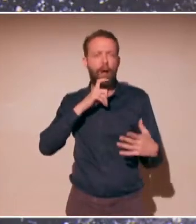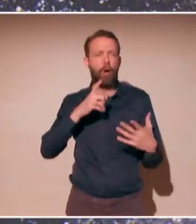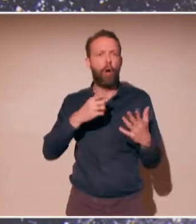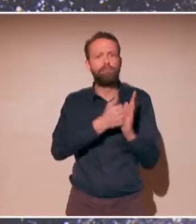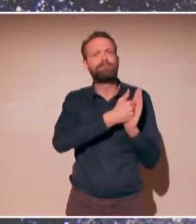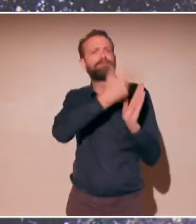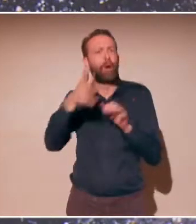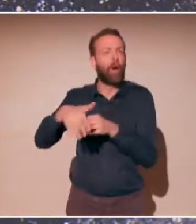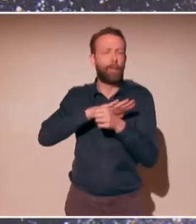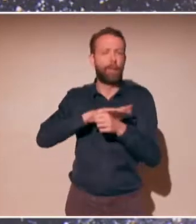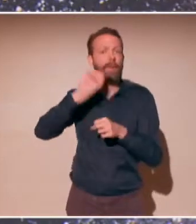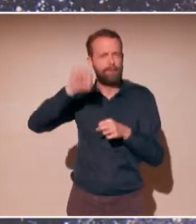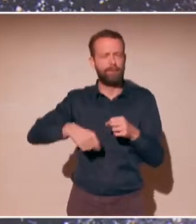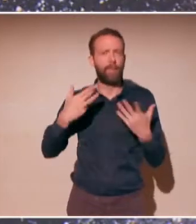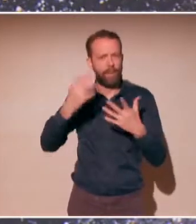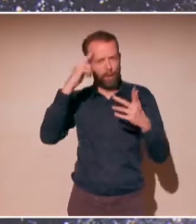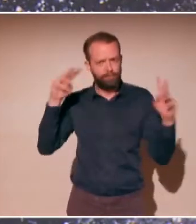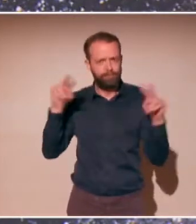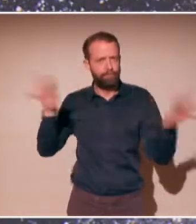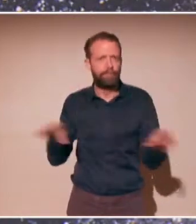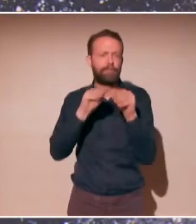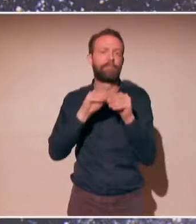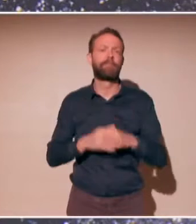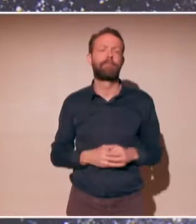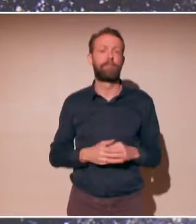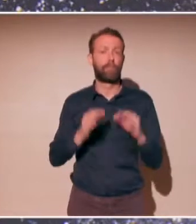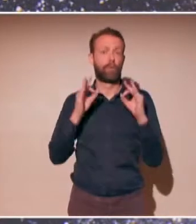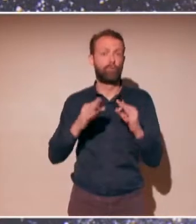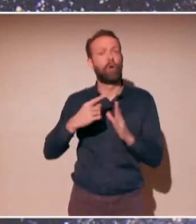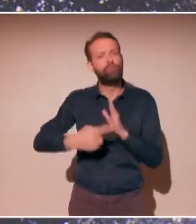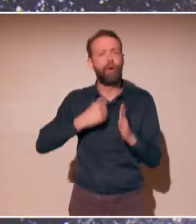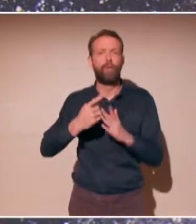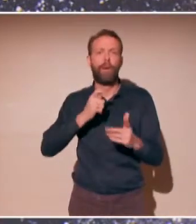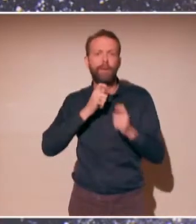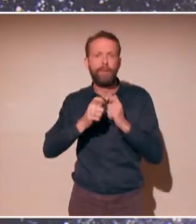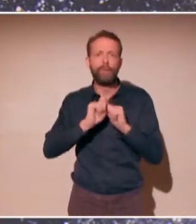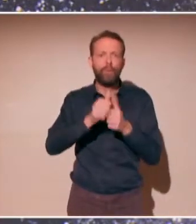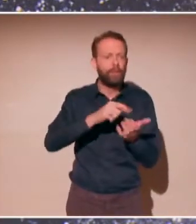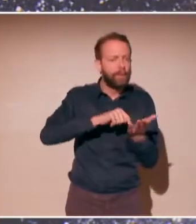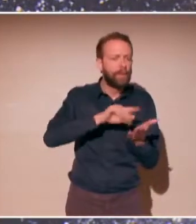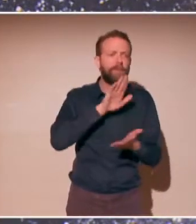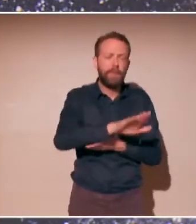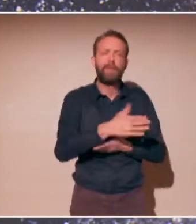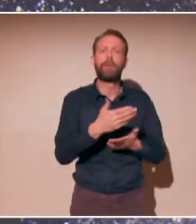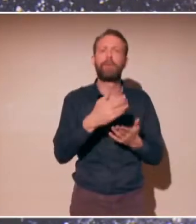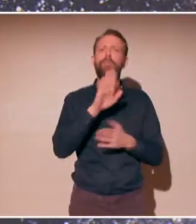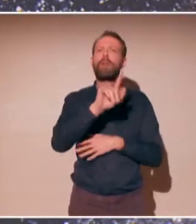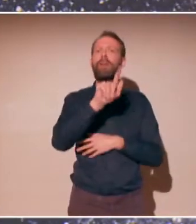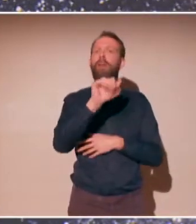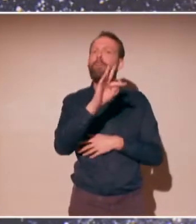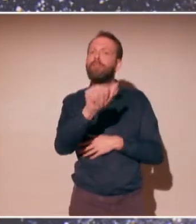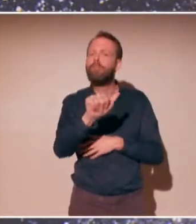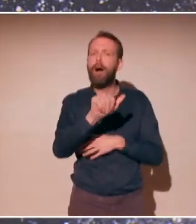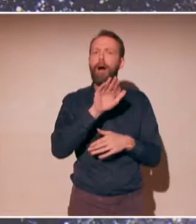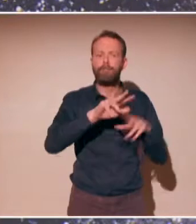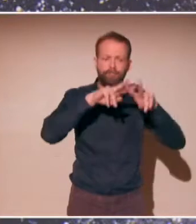perhaps having a holistic approach, we've still got to sort this out. Every time, whether we're talking about tax, when we